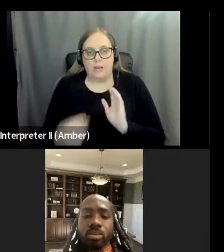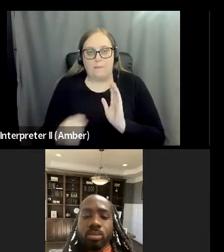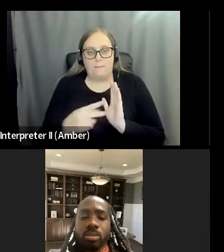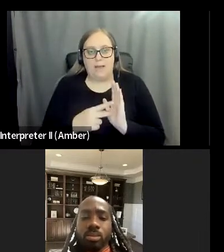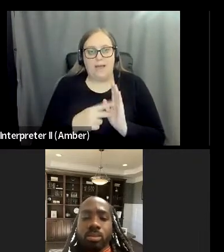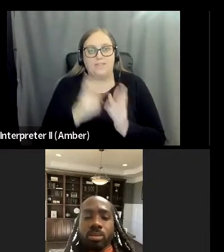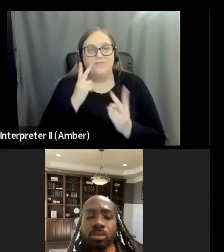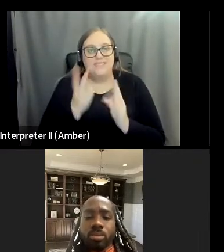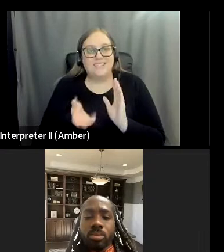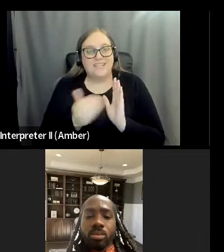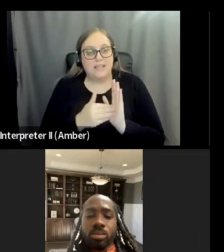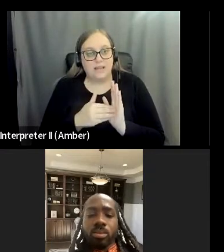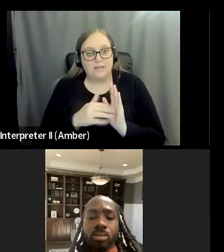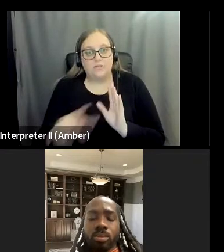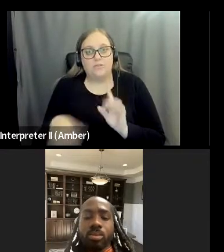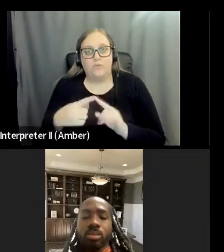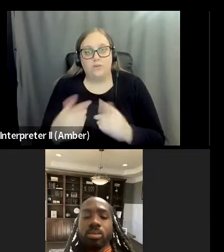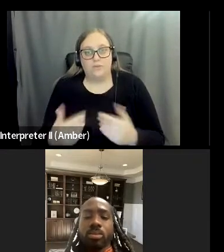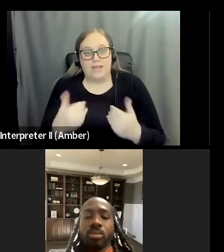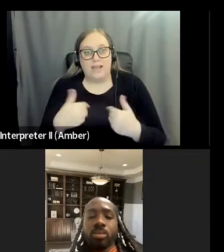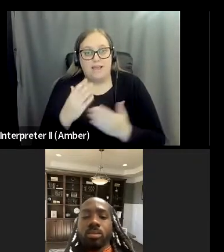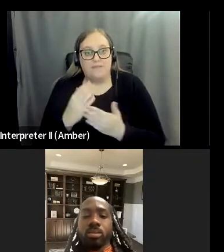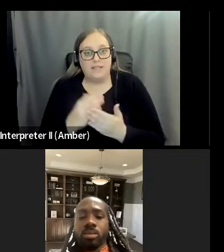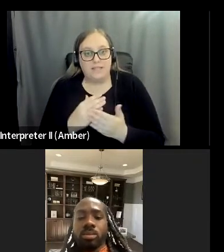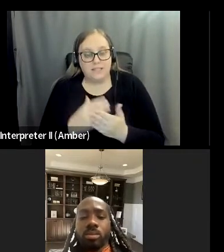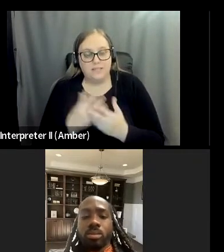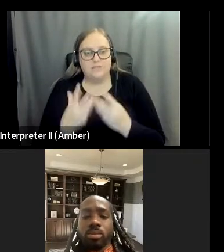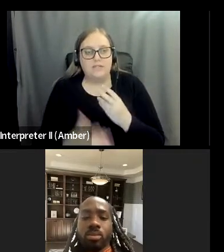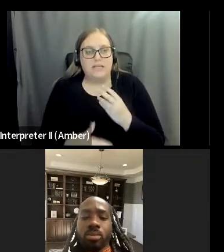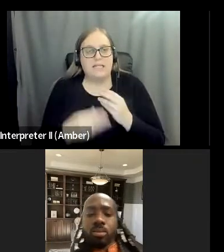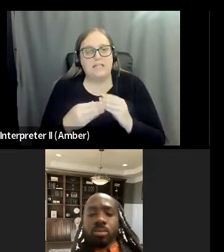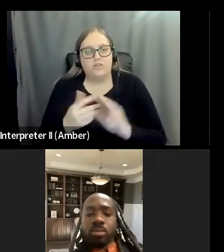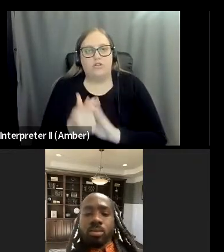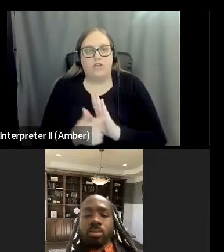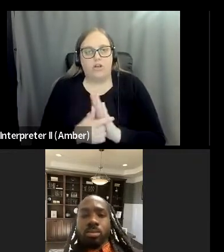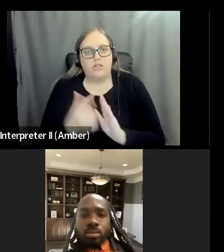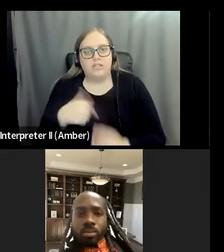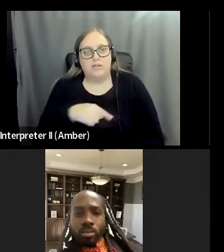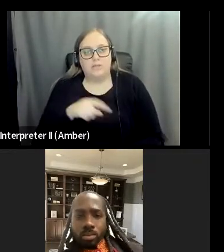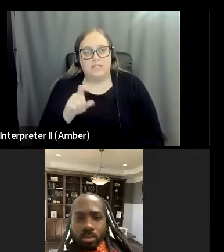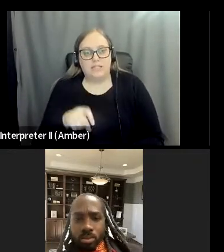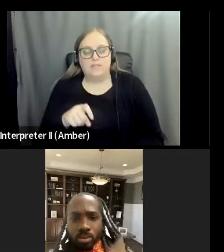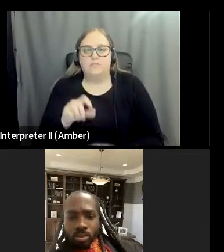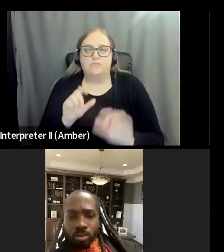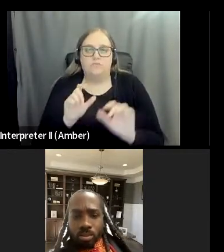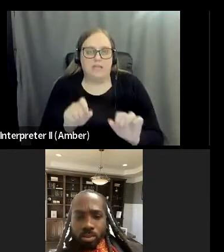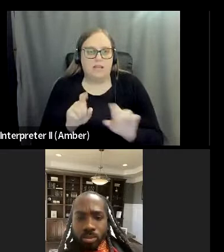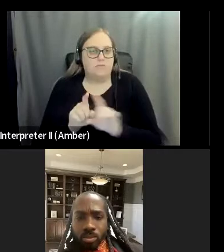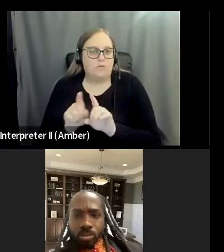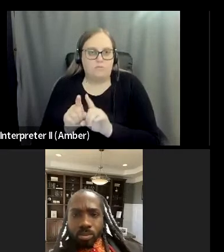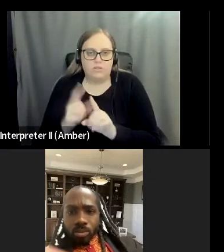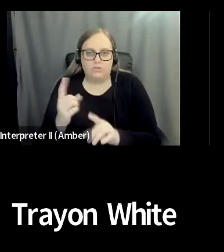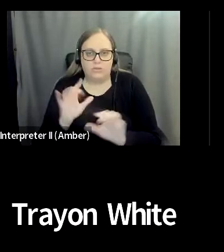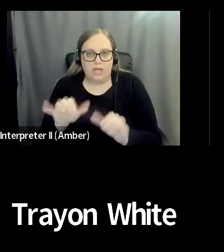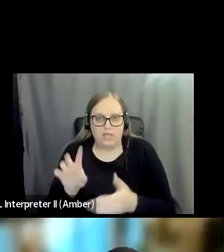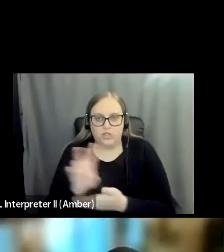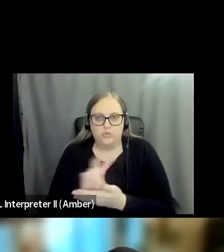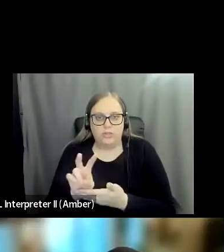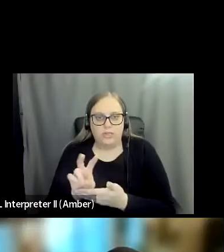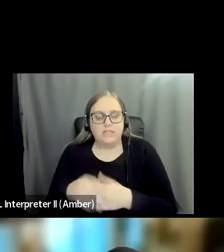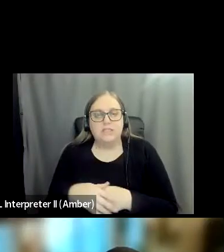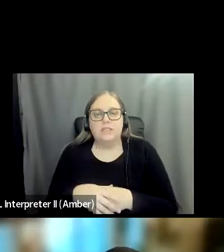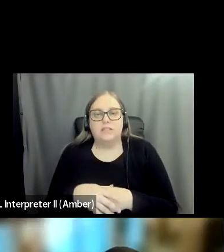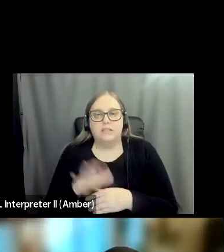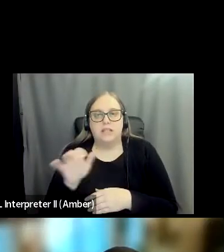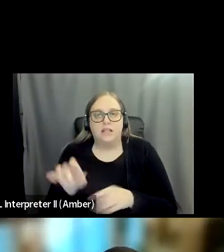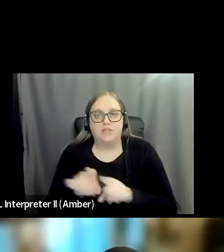revisit once we have that list of additional laws that we need. We could always do that in 2 weeks. That's